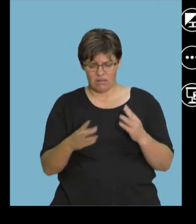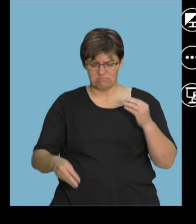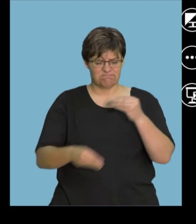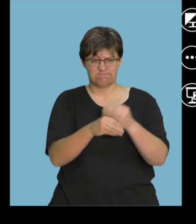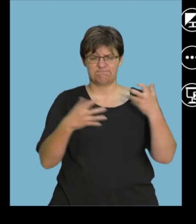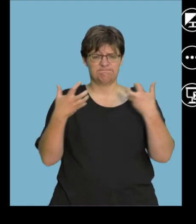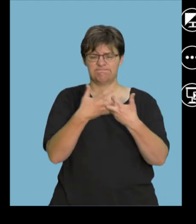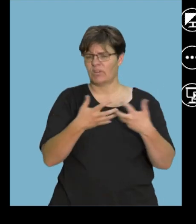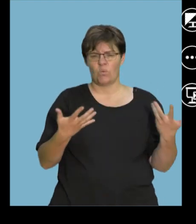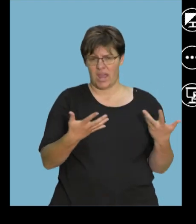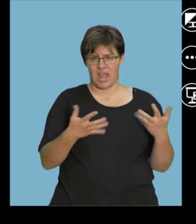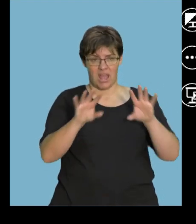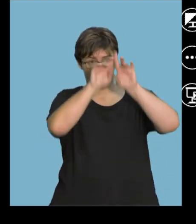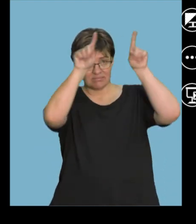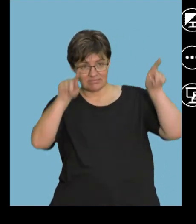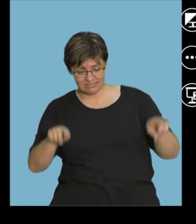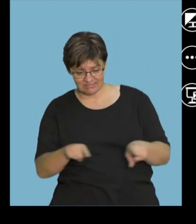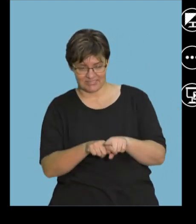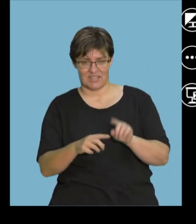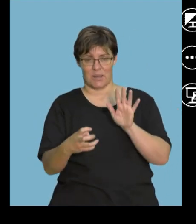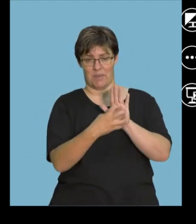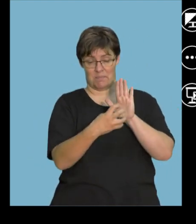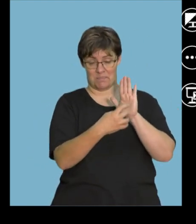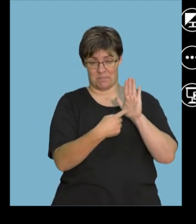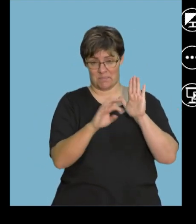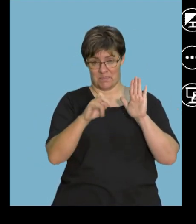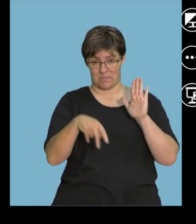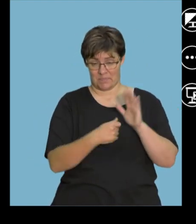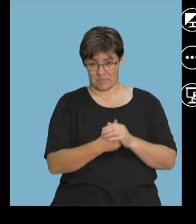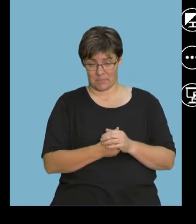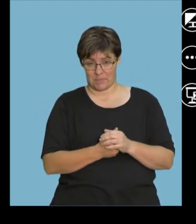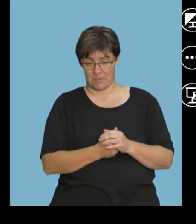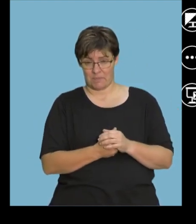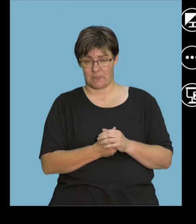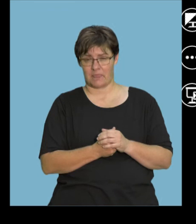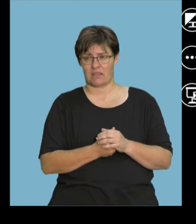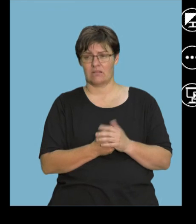Let's locate our today's session with respect to the broader